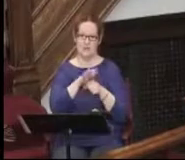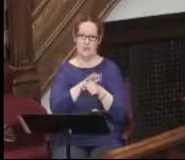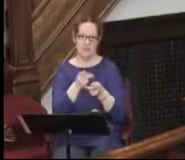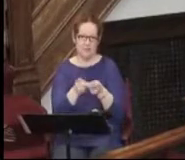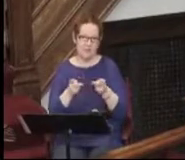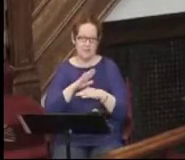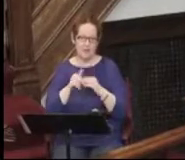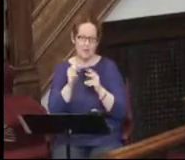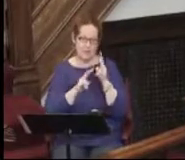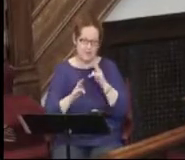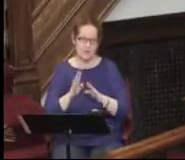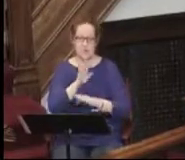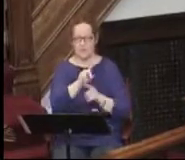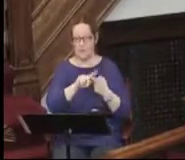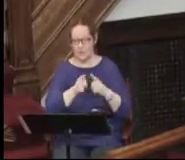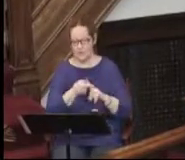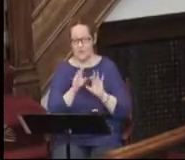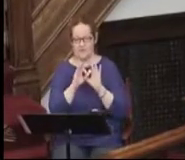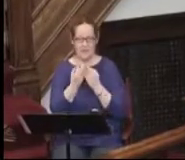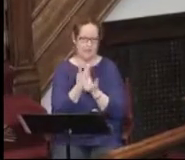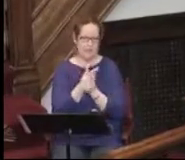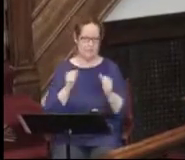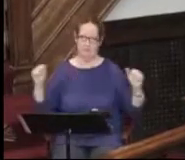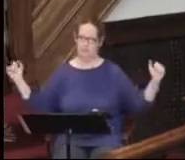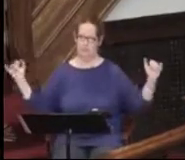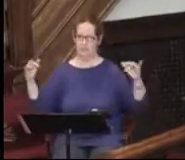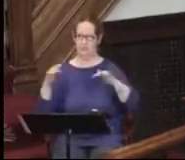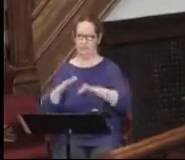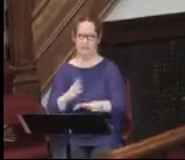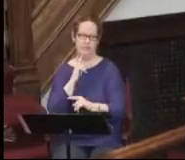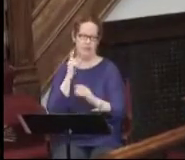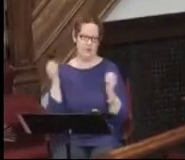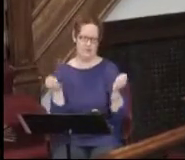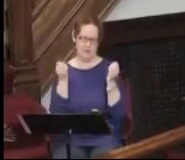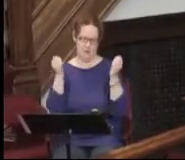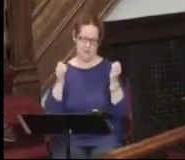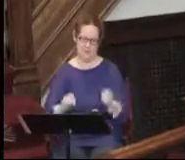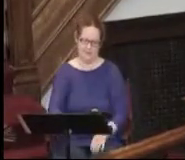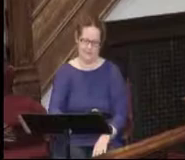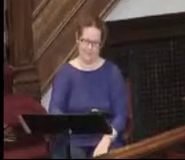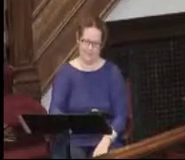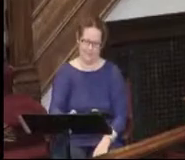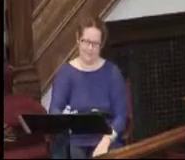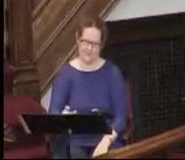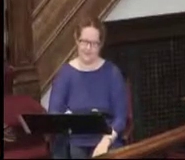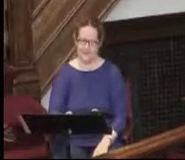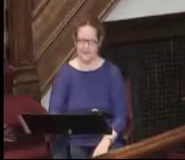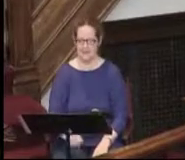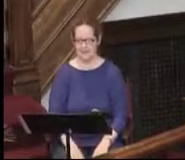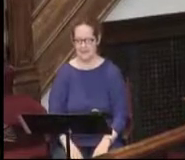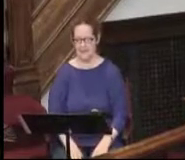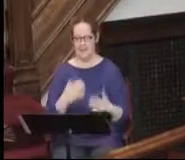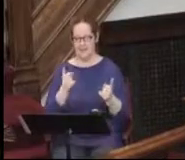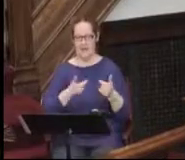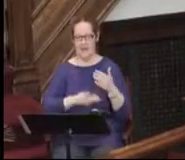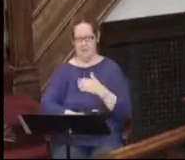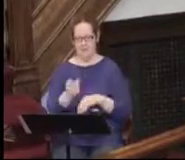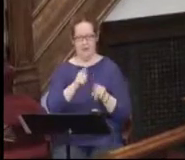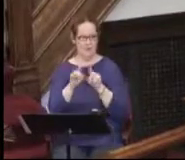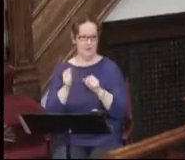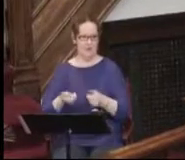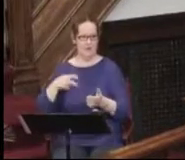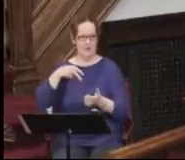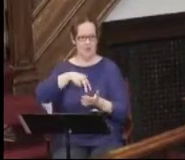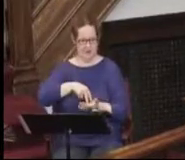visitors, your friends and family who are going to be visiting and joining with us for these important celebrations. I now invite you, as you're able,